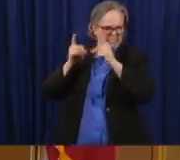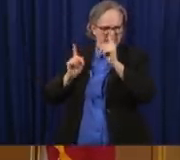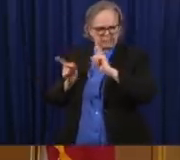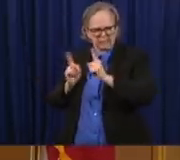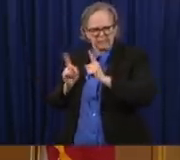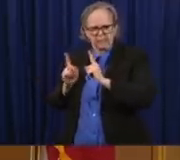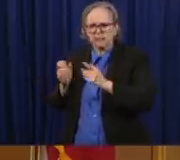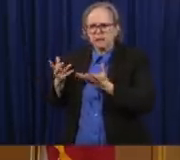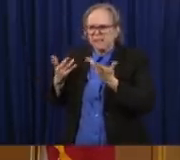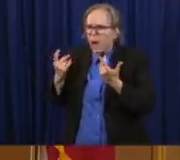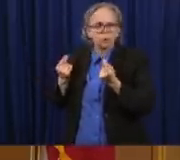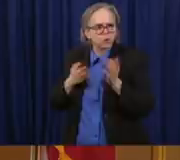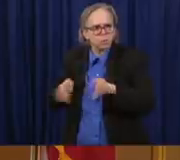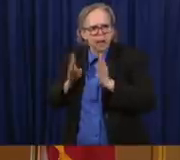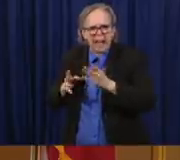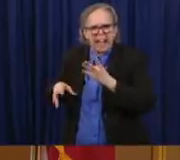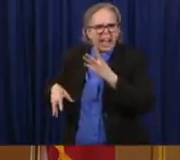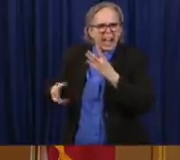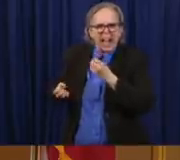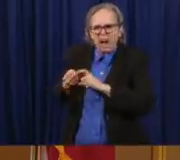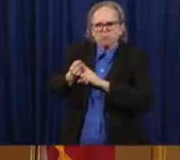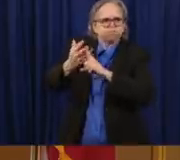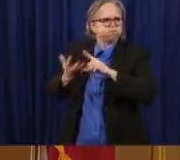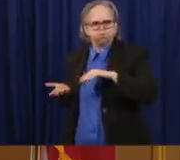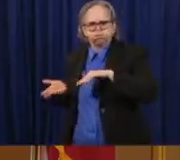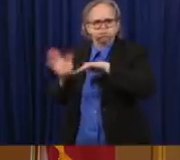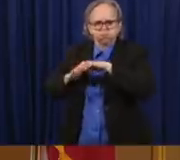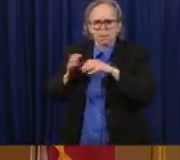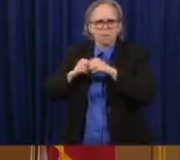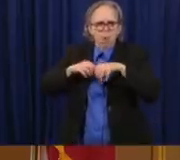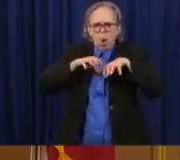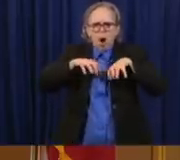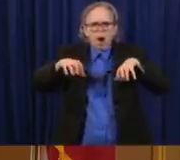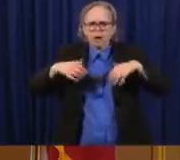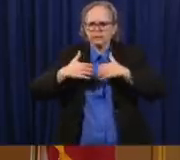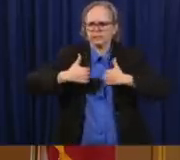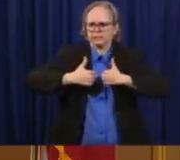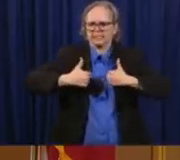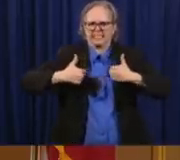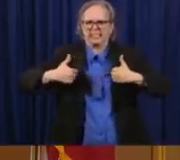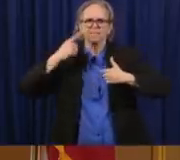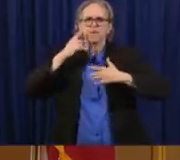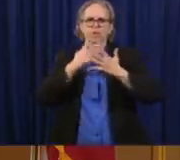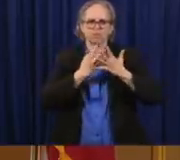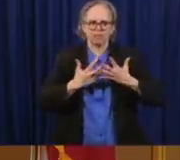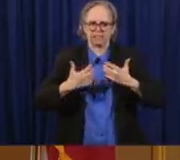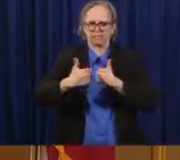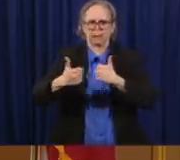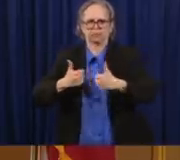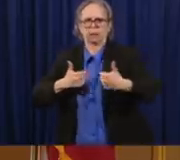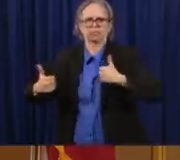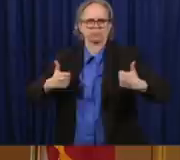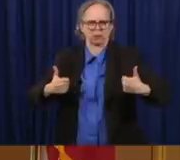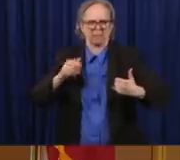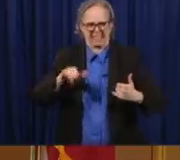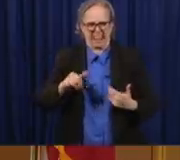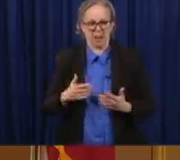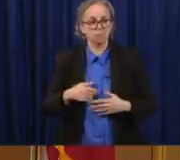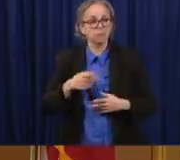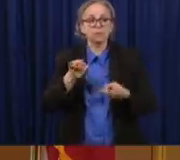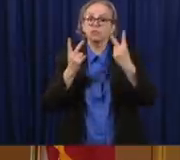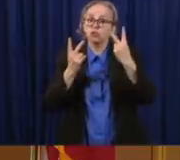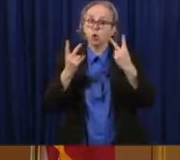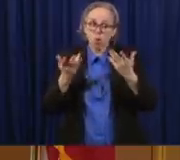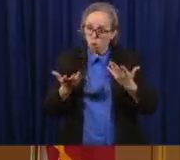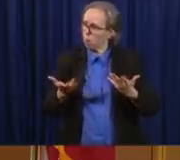out so that they can spread out some of the prisoners. So those are 2 positive things that are going on. Now, as far